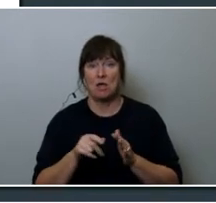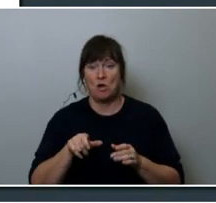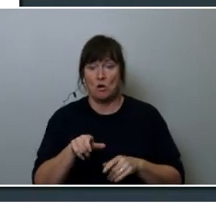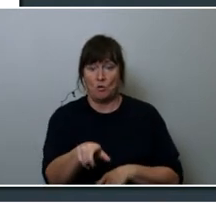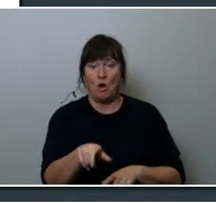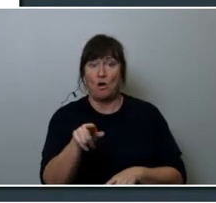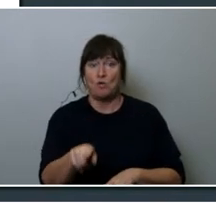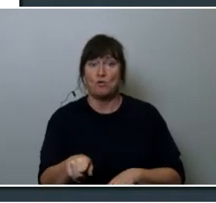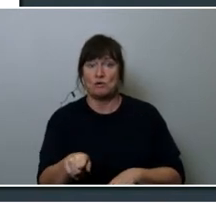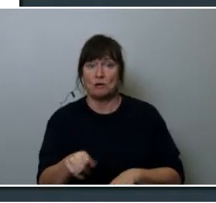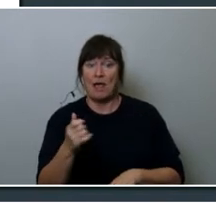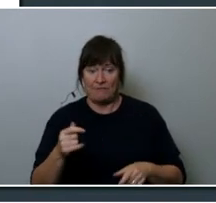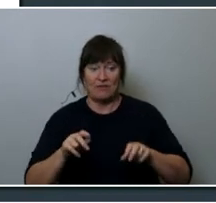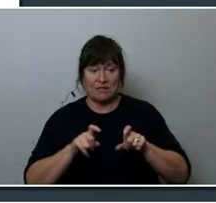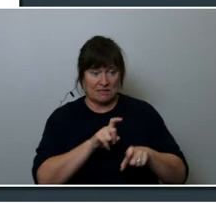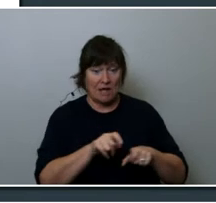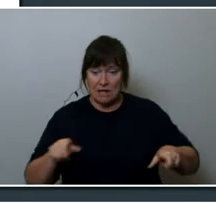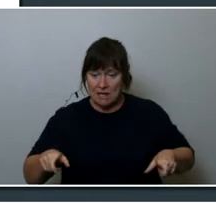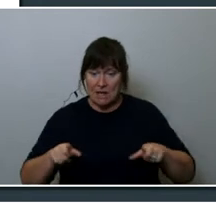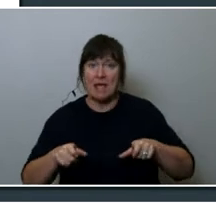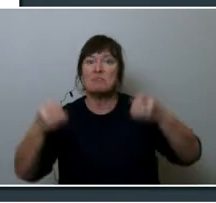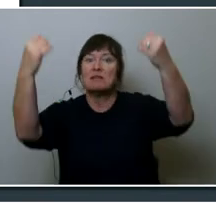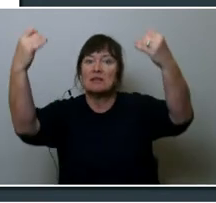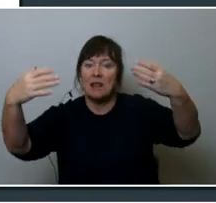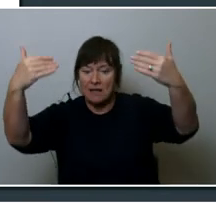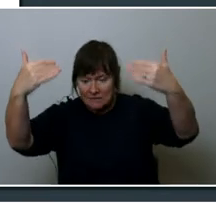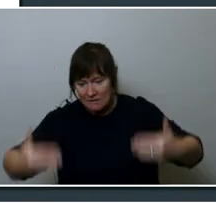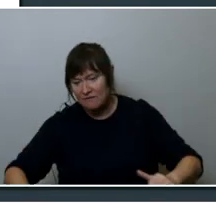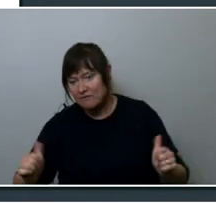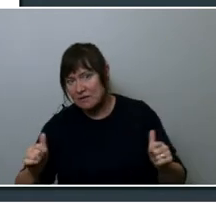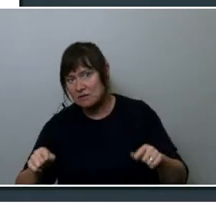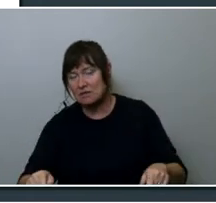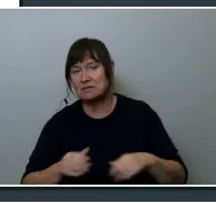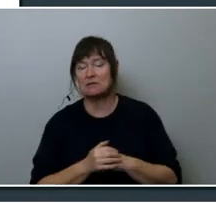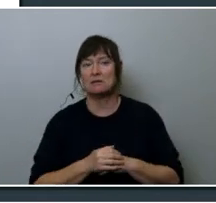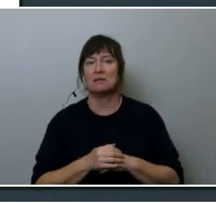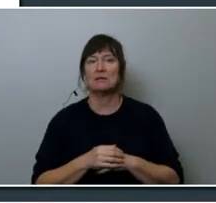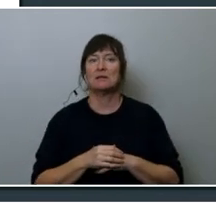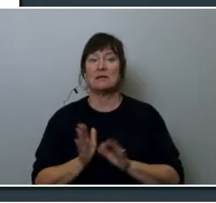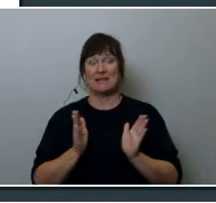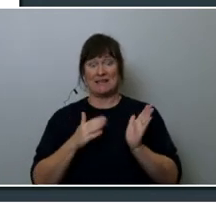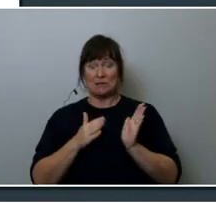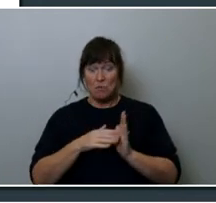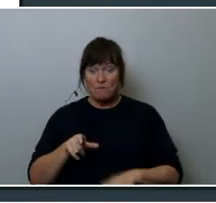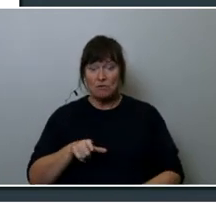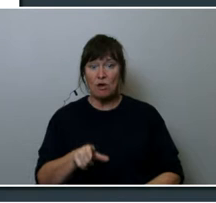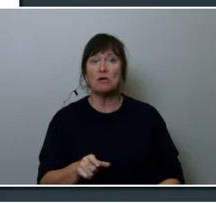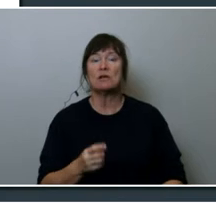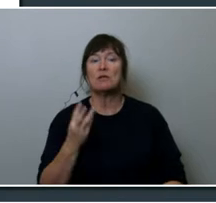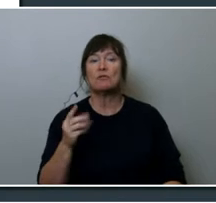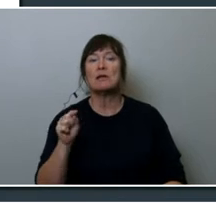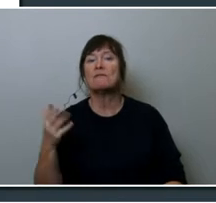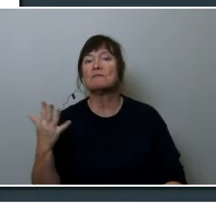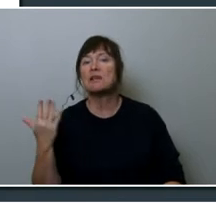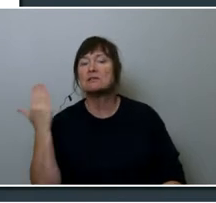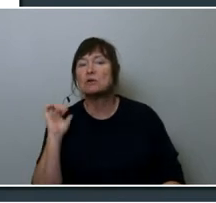lights. Mm. Yeah, so it's absolute mayhem on Murphy Road at 3:15 when school finishes. But